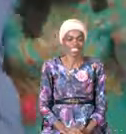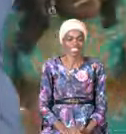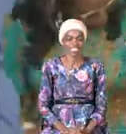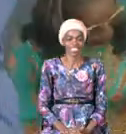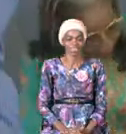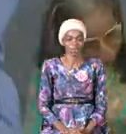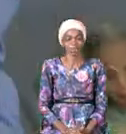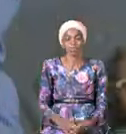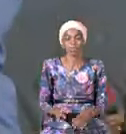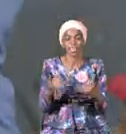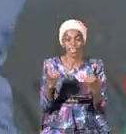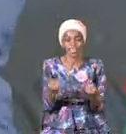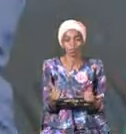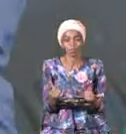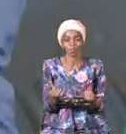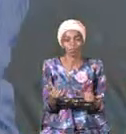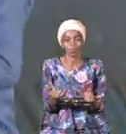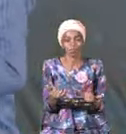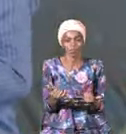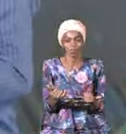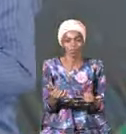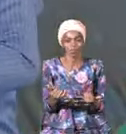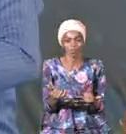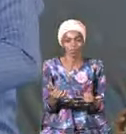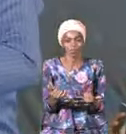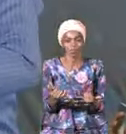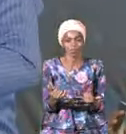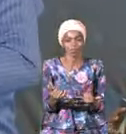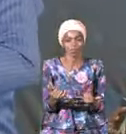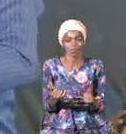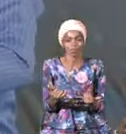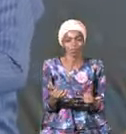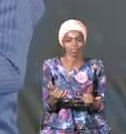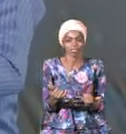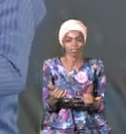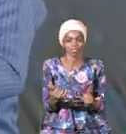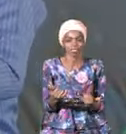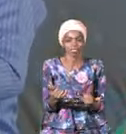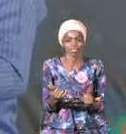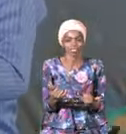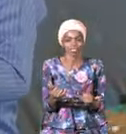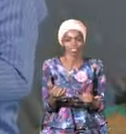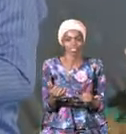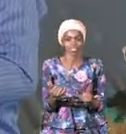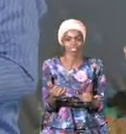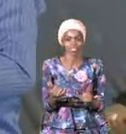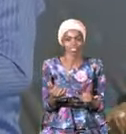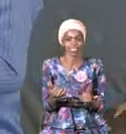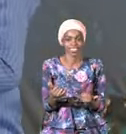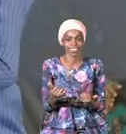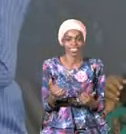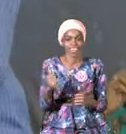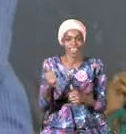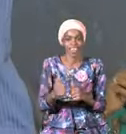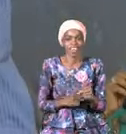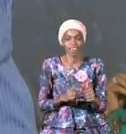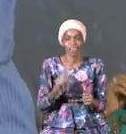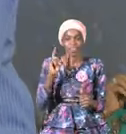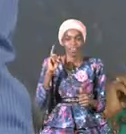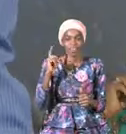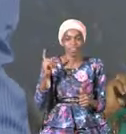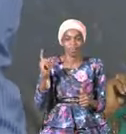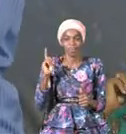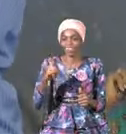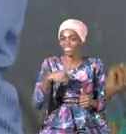And now, Your Excellencies, very distinguished ladies and gentlemen, everybody say, Mommy.